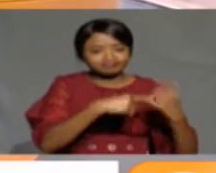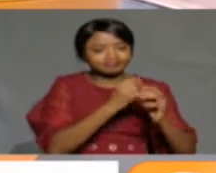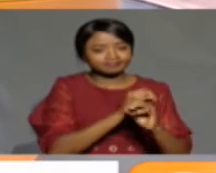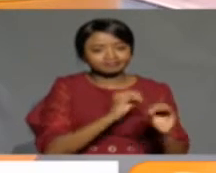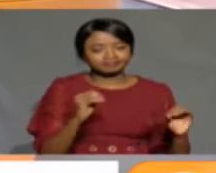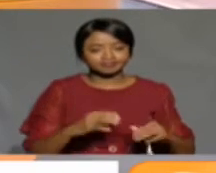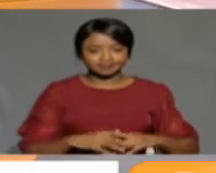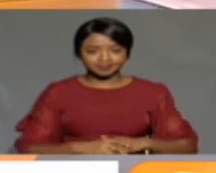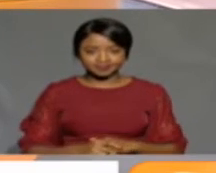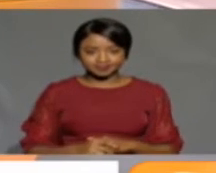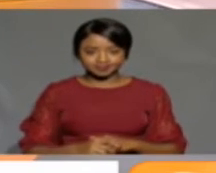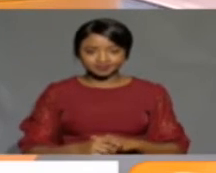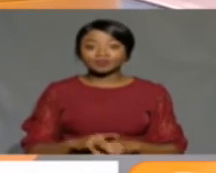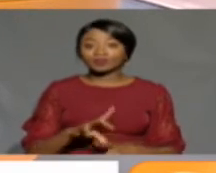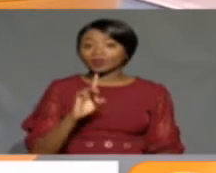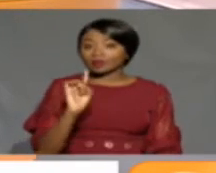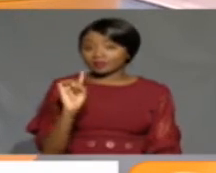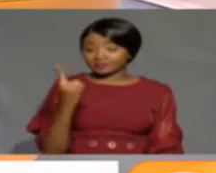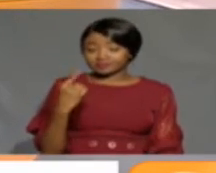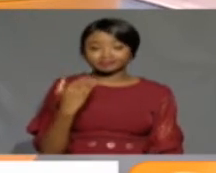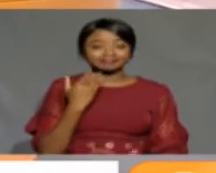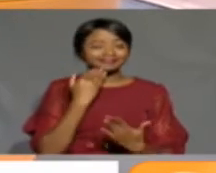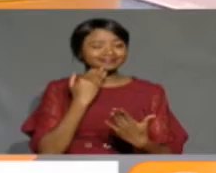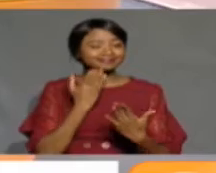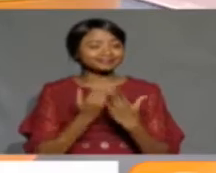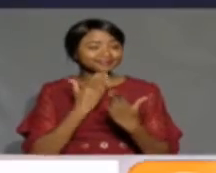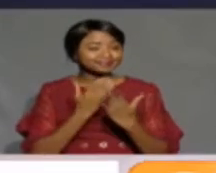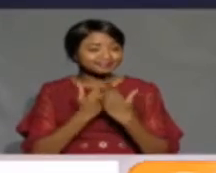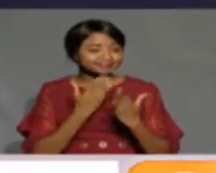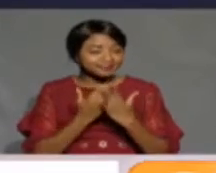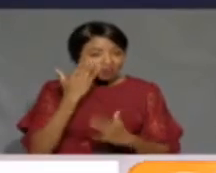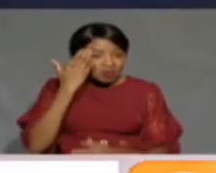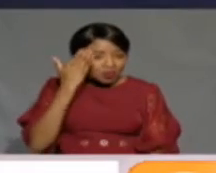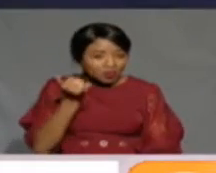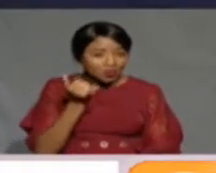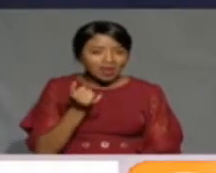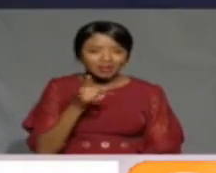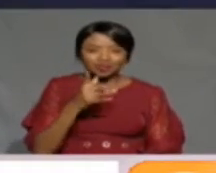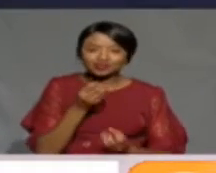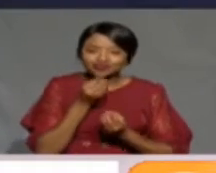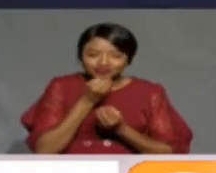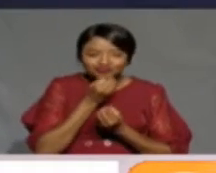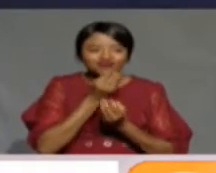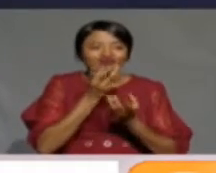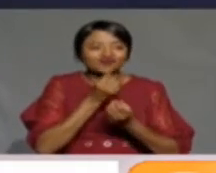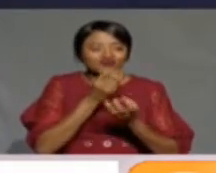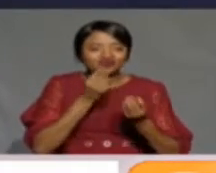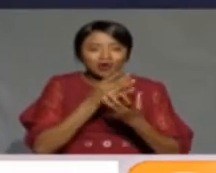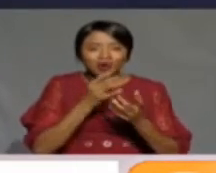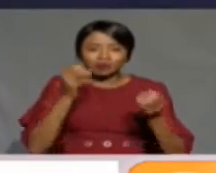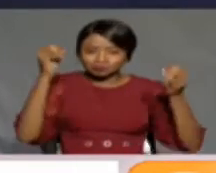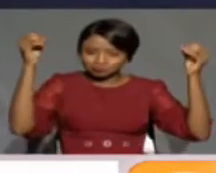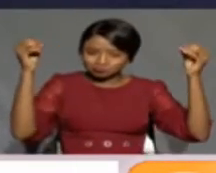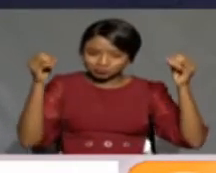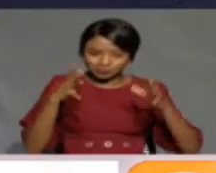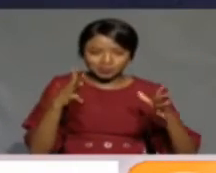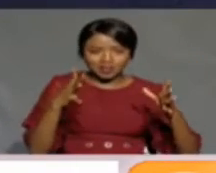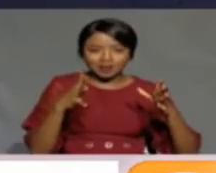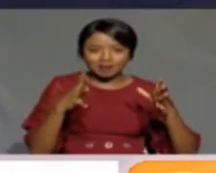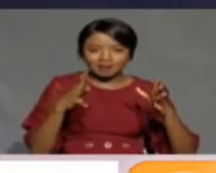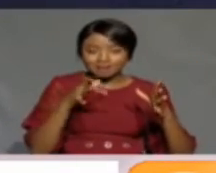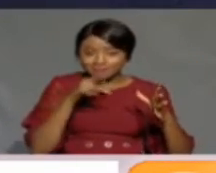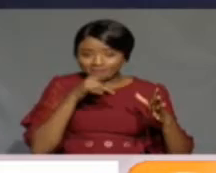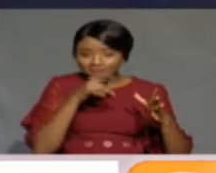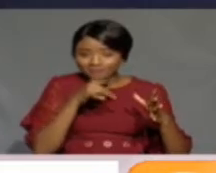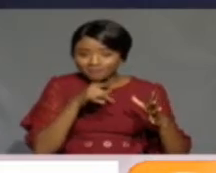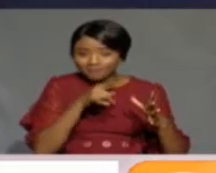remains sustained? First of all, allow me, Yvonne, to thank you for the very clear enumeration of issues that are greatly important for the